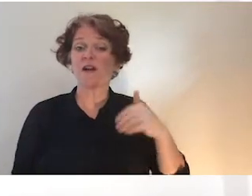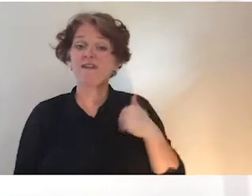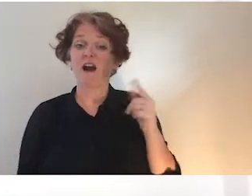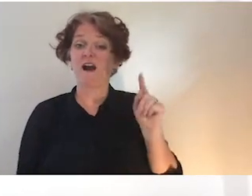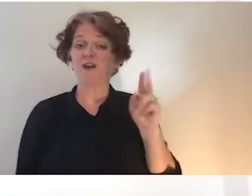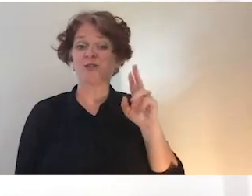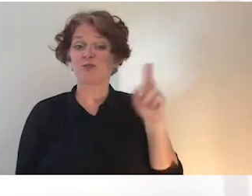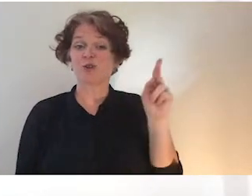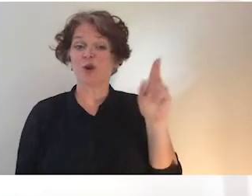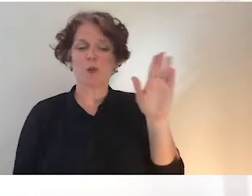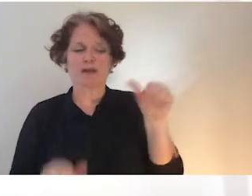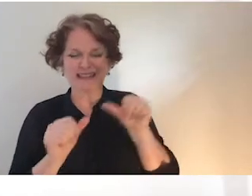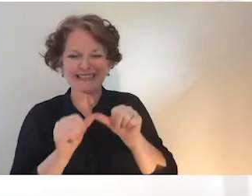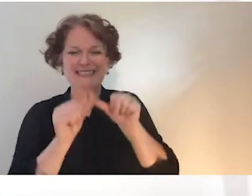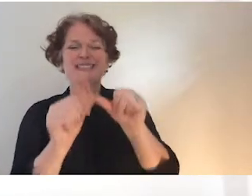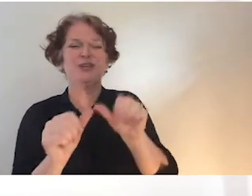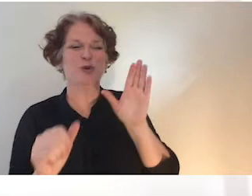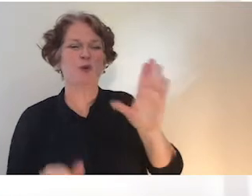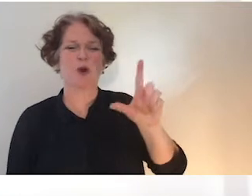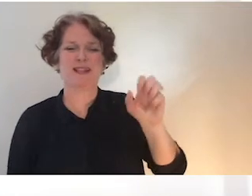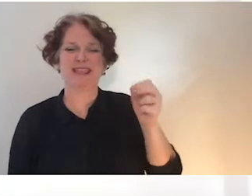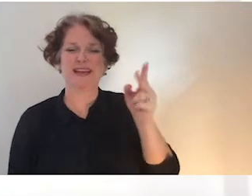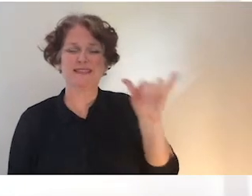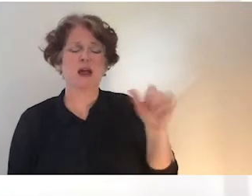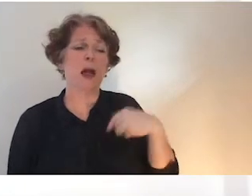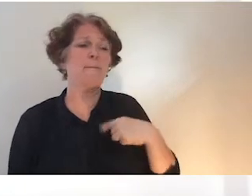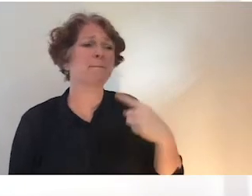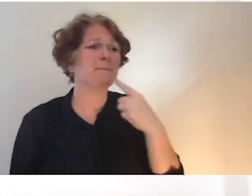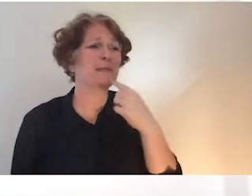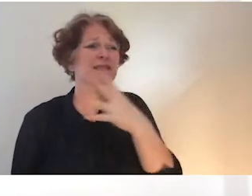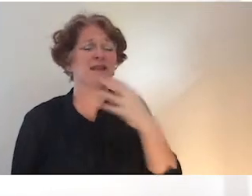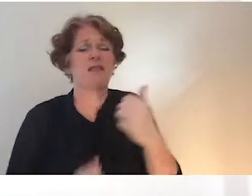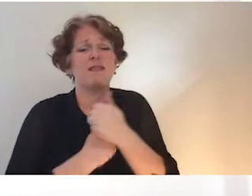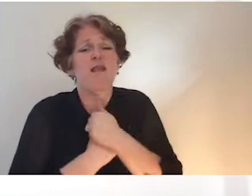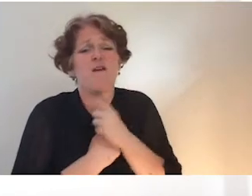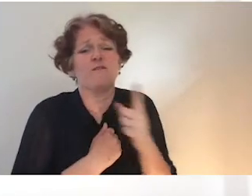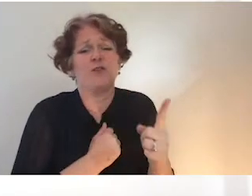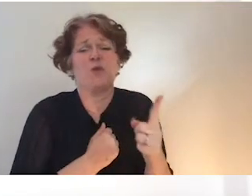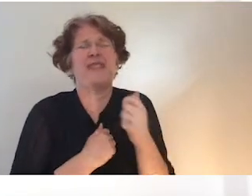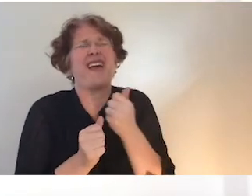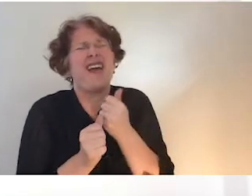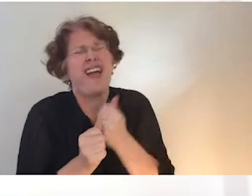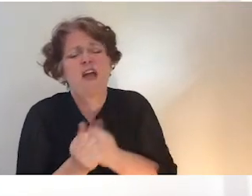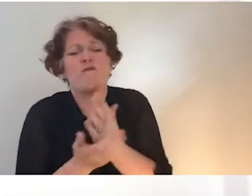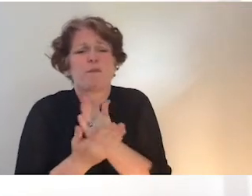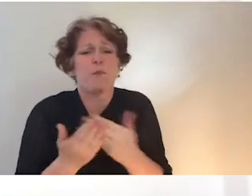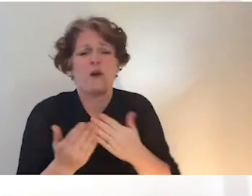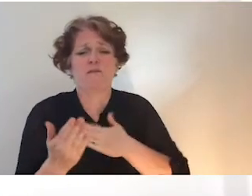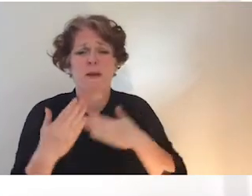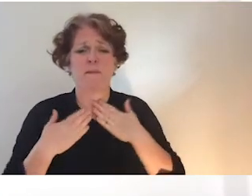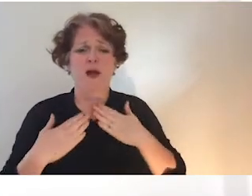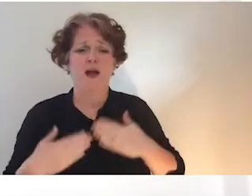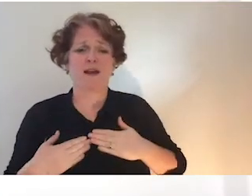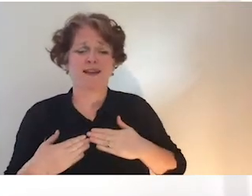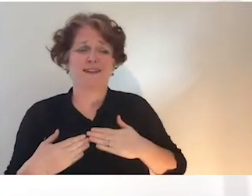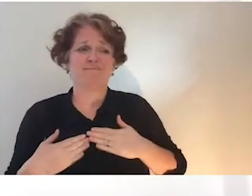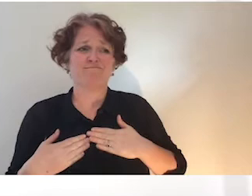your young Turk will forever continue your legacy. I miss and love you with every fiber in my